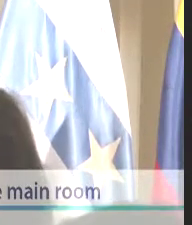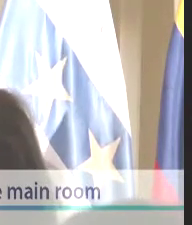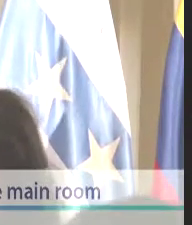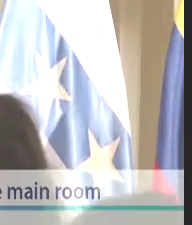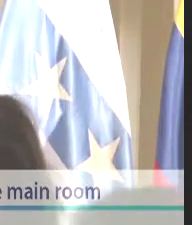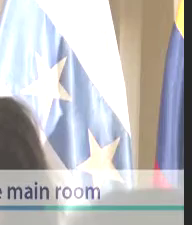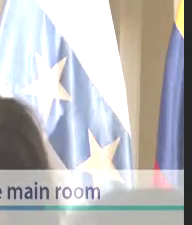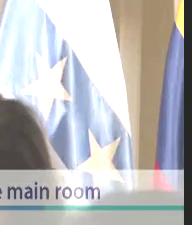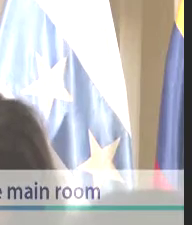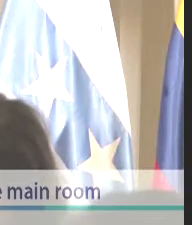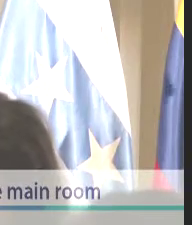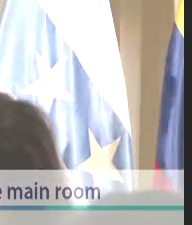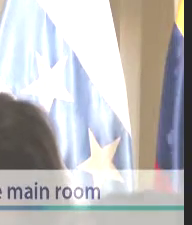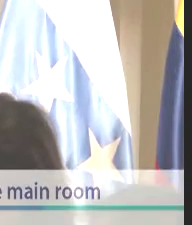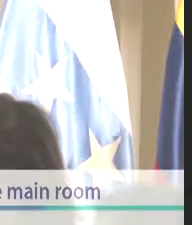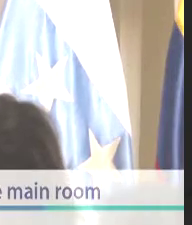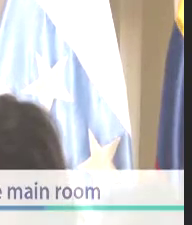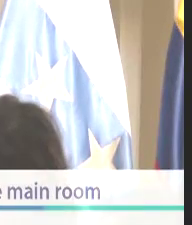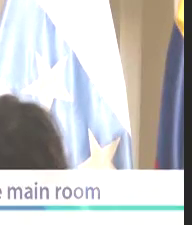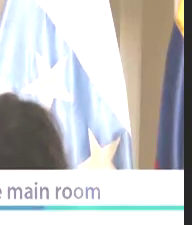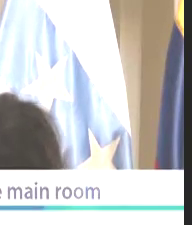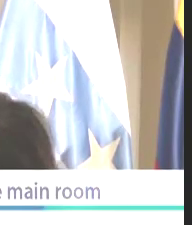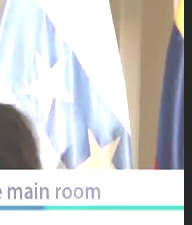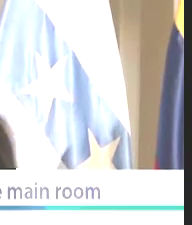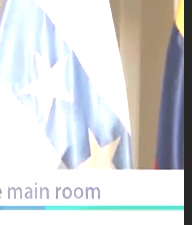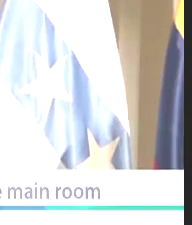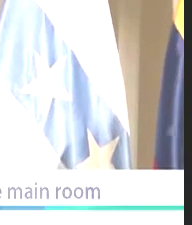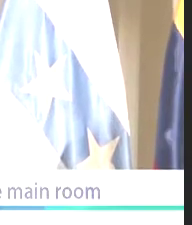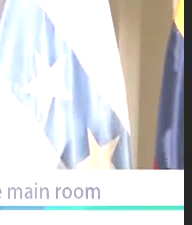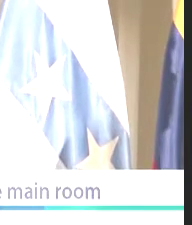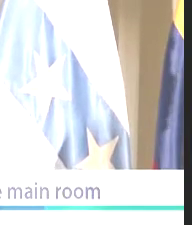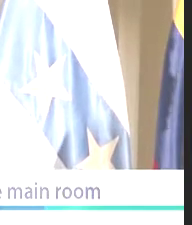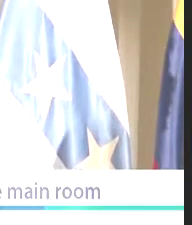Very well, the mechanism that we will be using for this panel is the following.